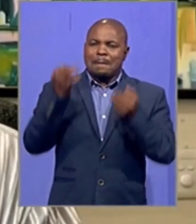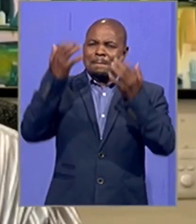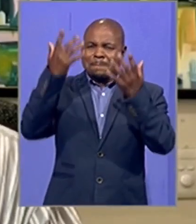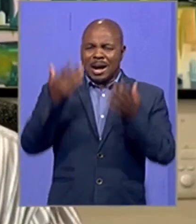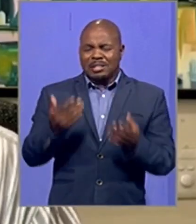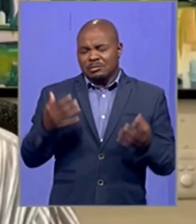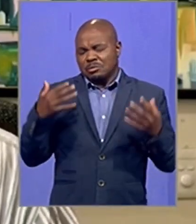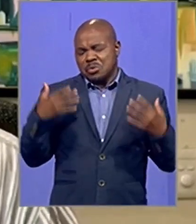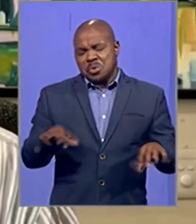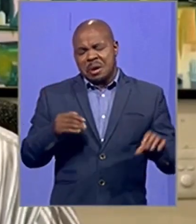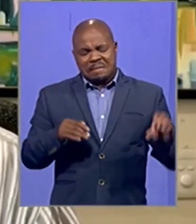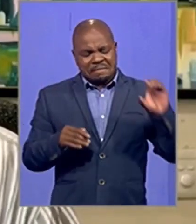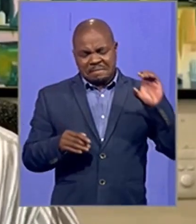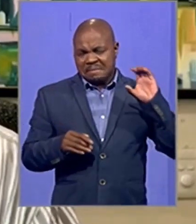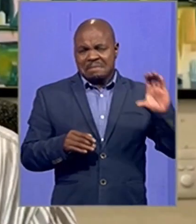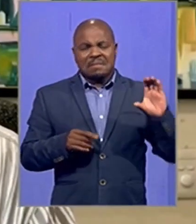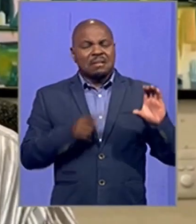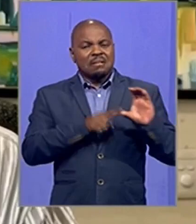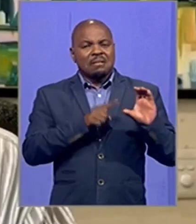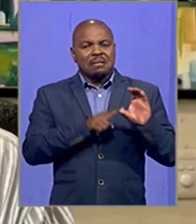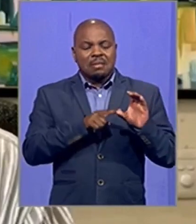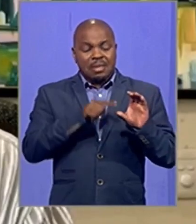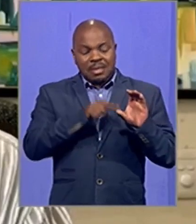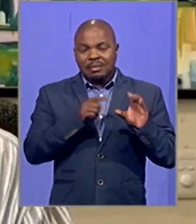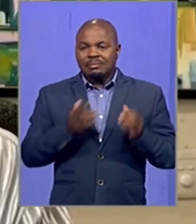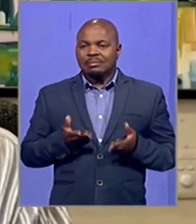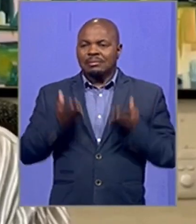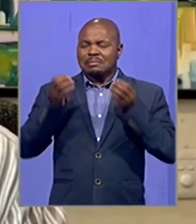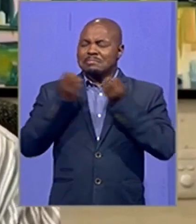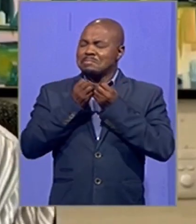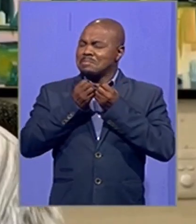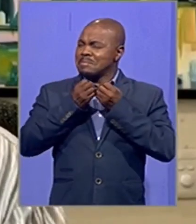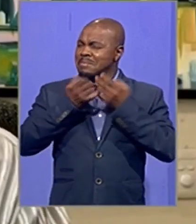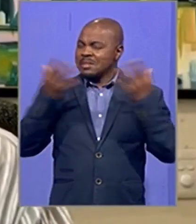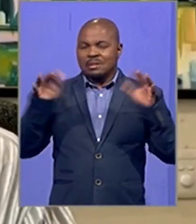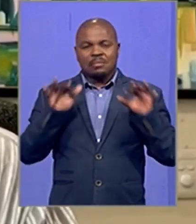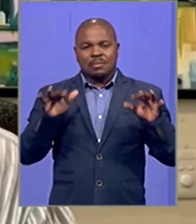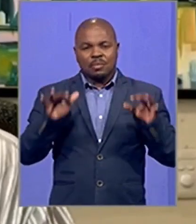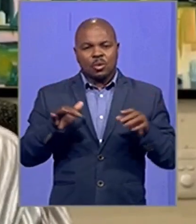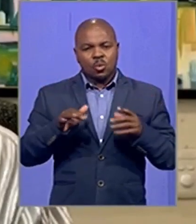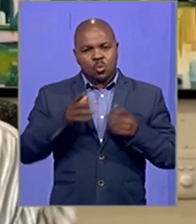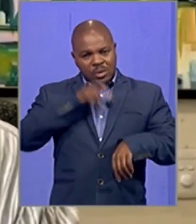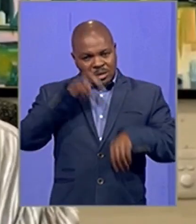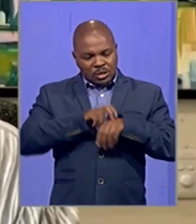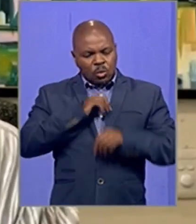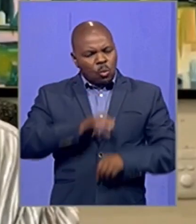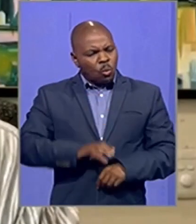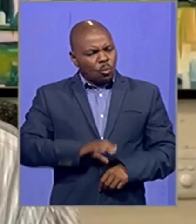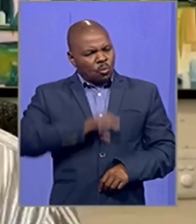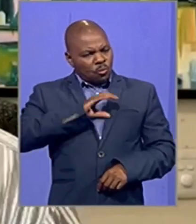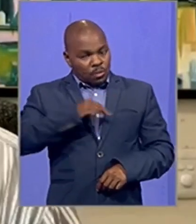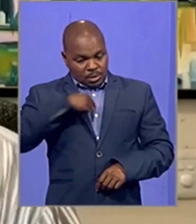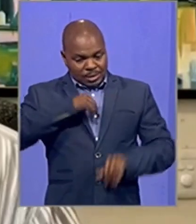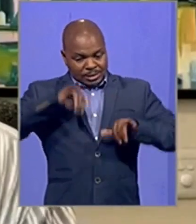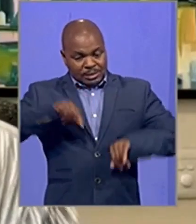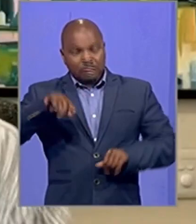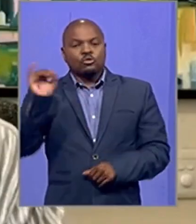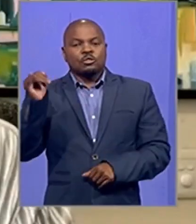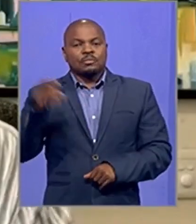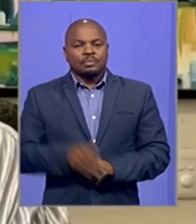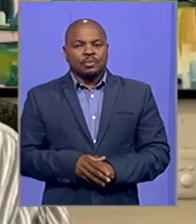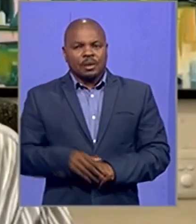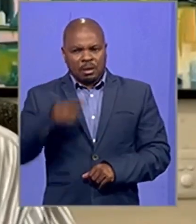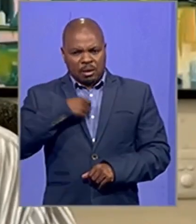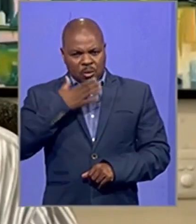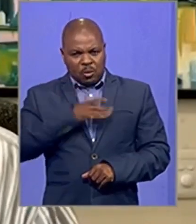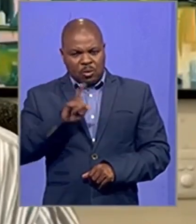and services many, many millions of people. And we want to have the confidence. I live in Johannesburg. I